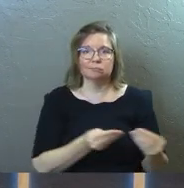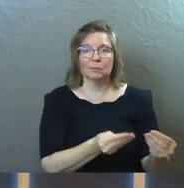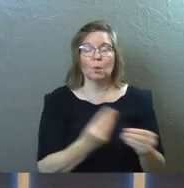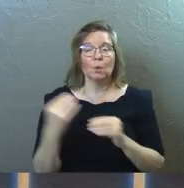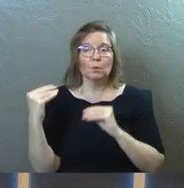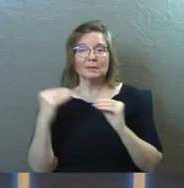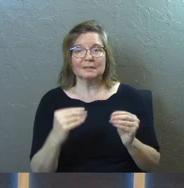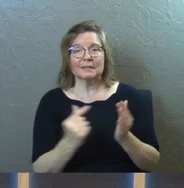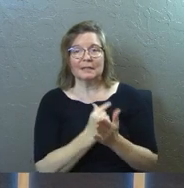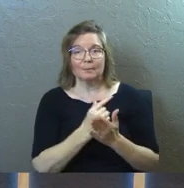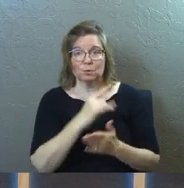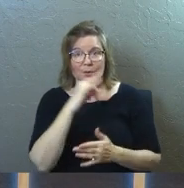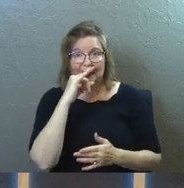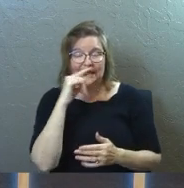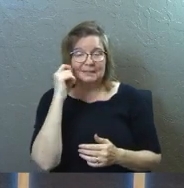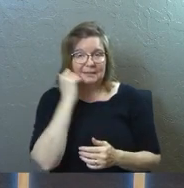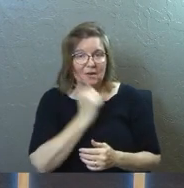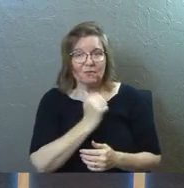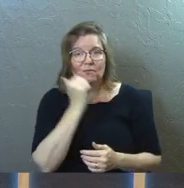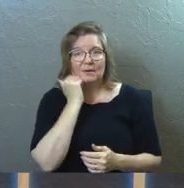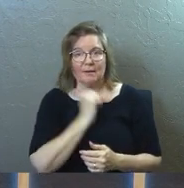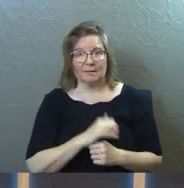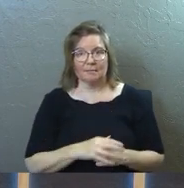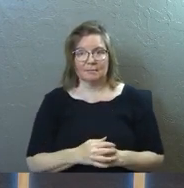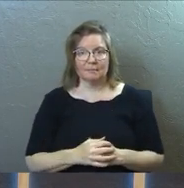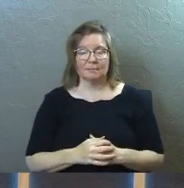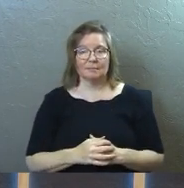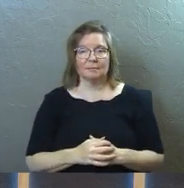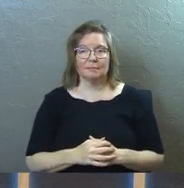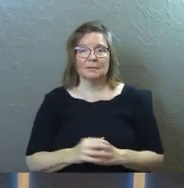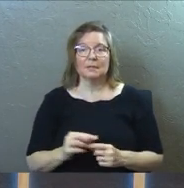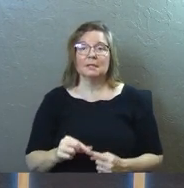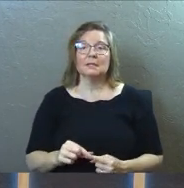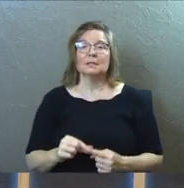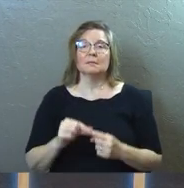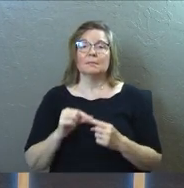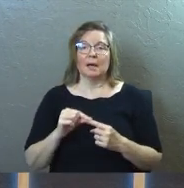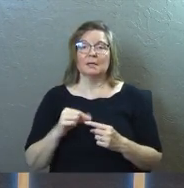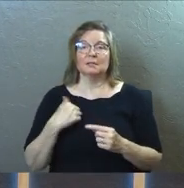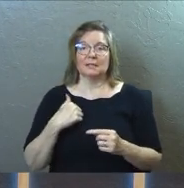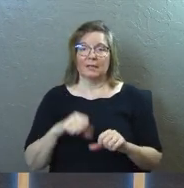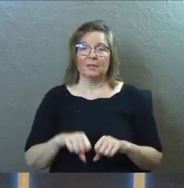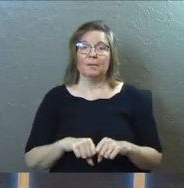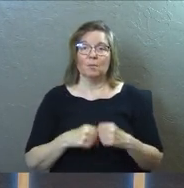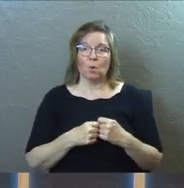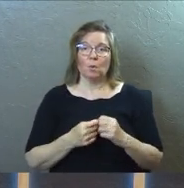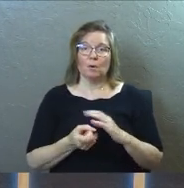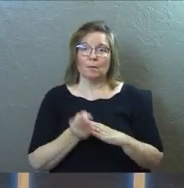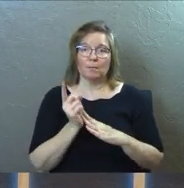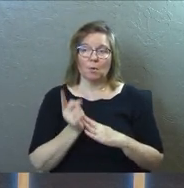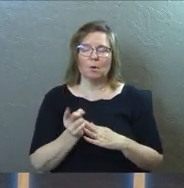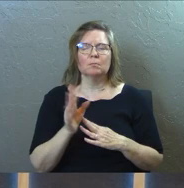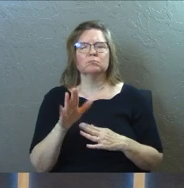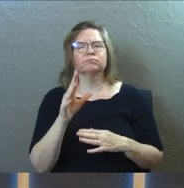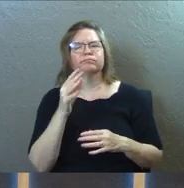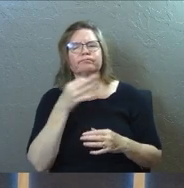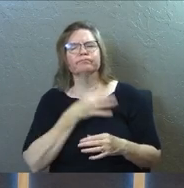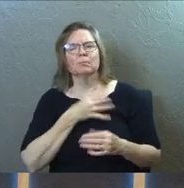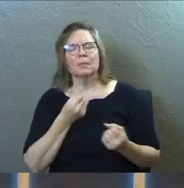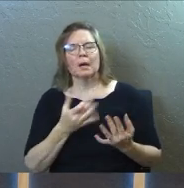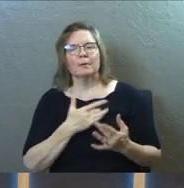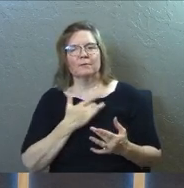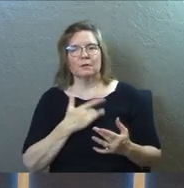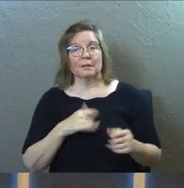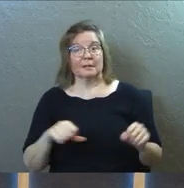We teach the gospel to our kids every day, especially in these broken moments. How many of you feel